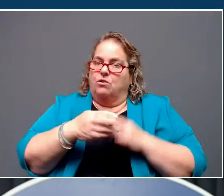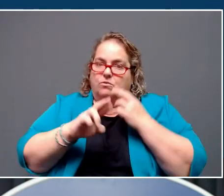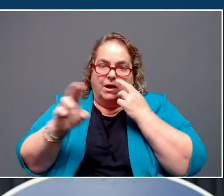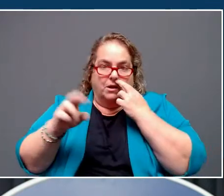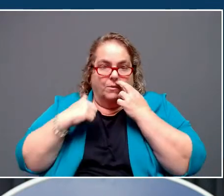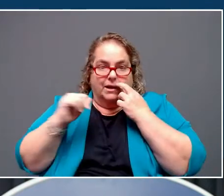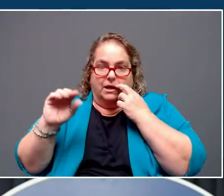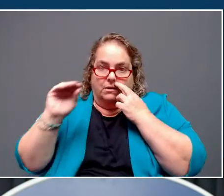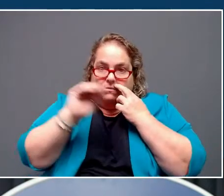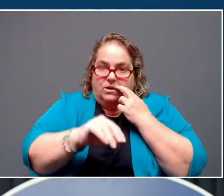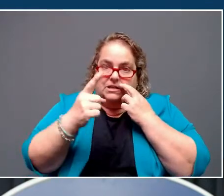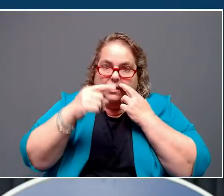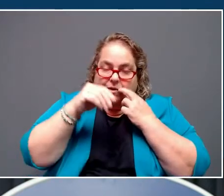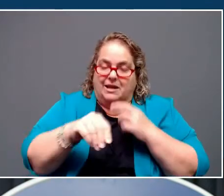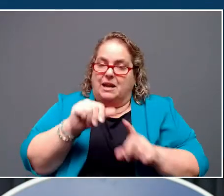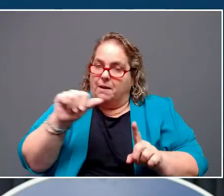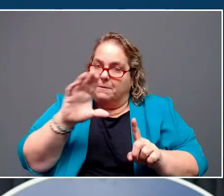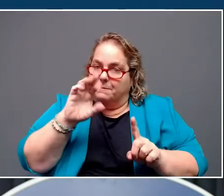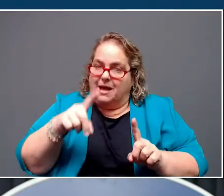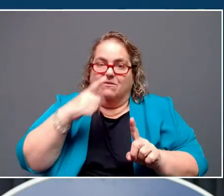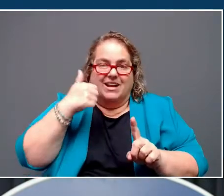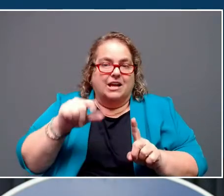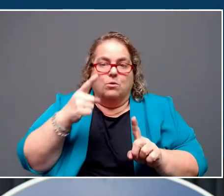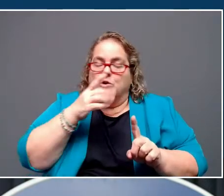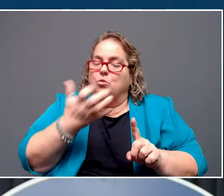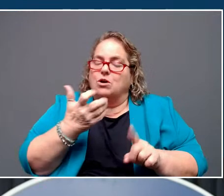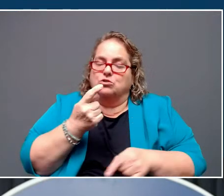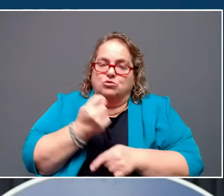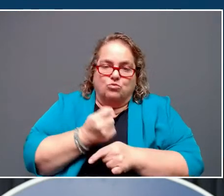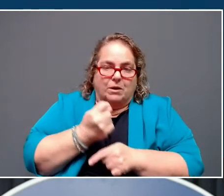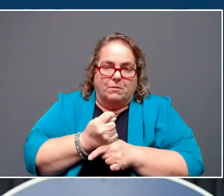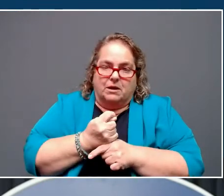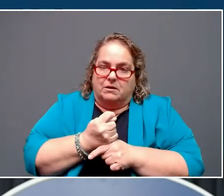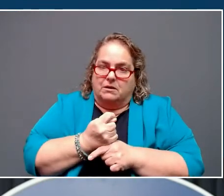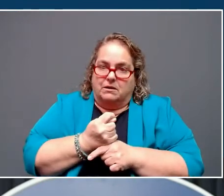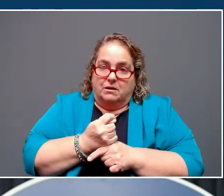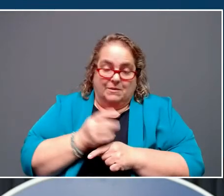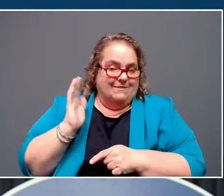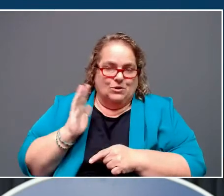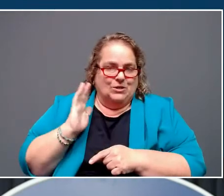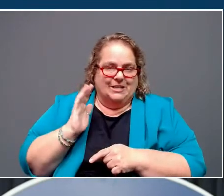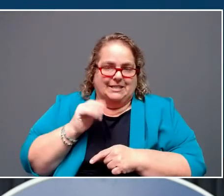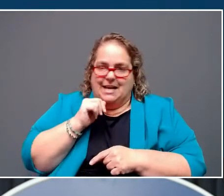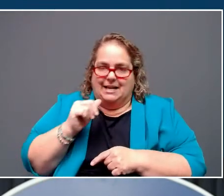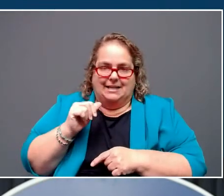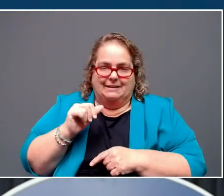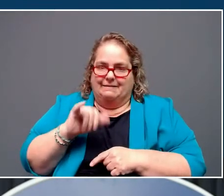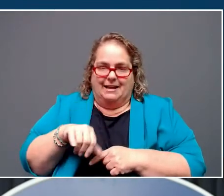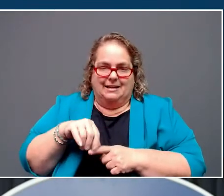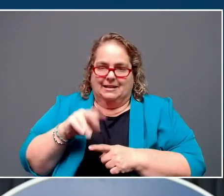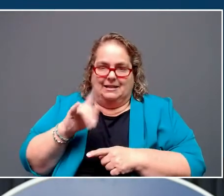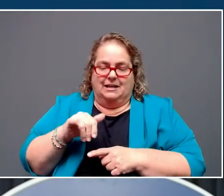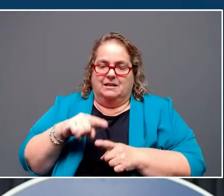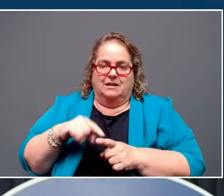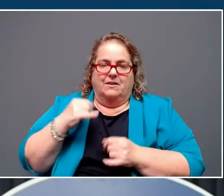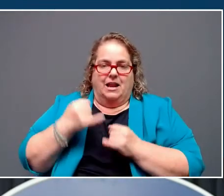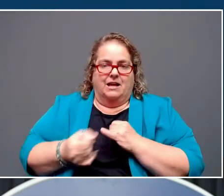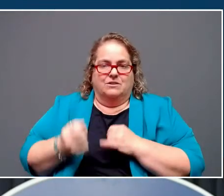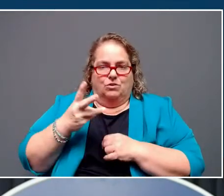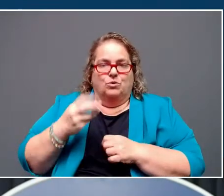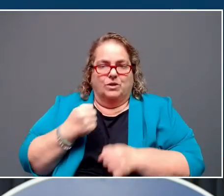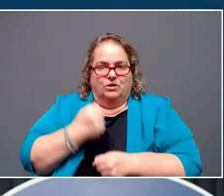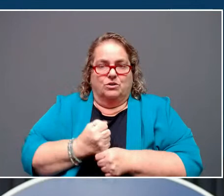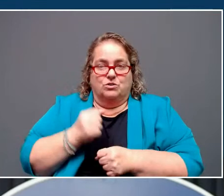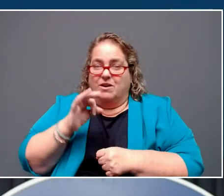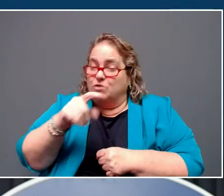in for anybody who's looking for treatment. That hadn't been the case in Kentucky until these last couple of years. So if you need